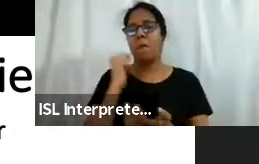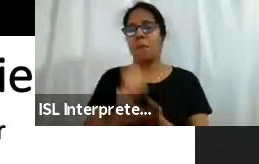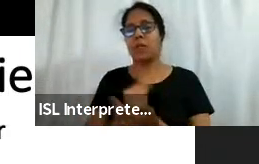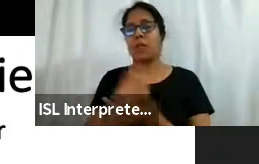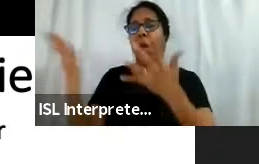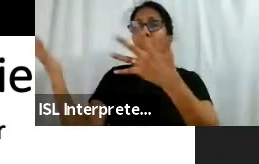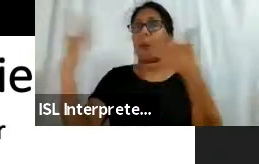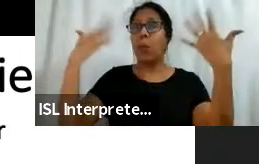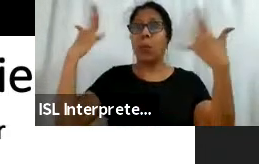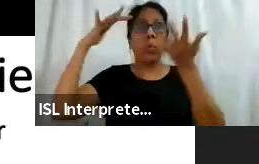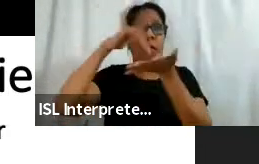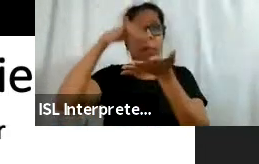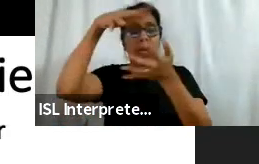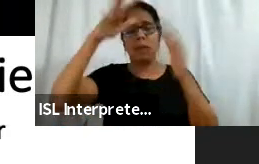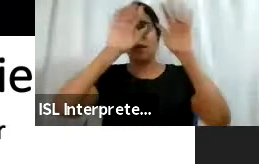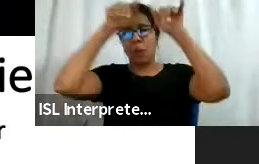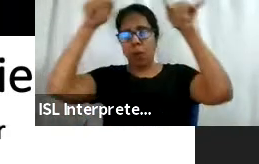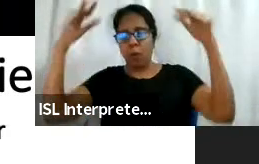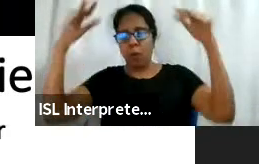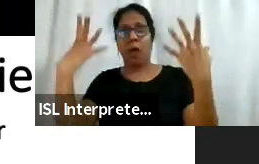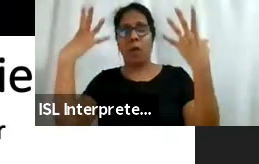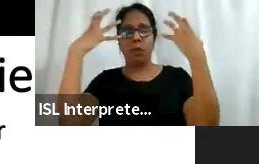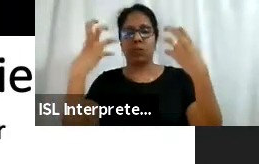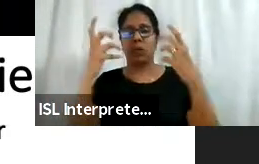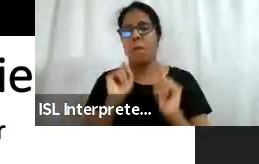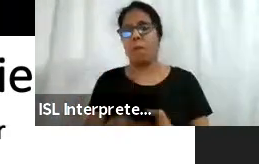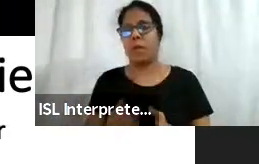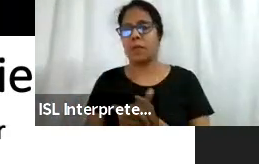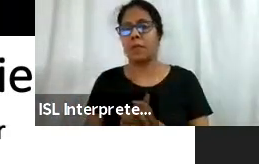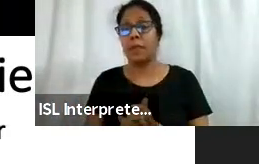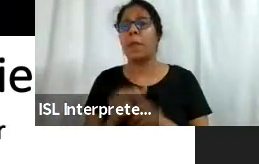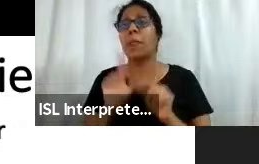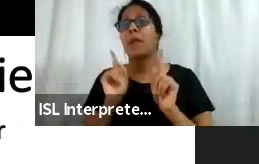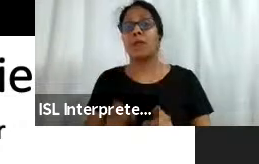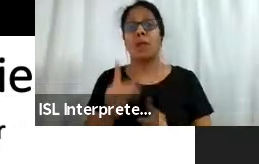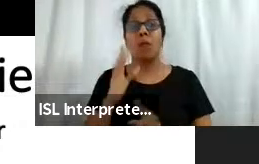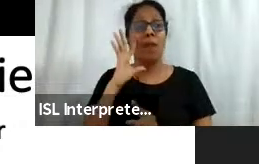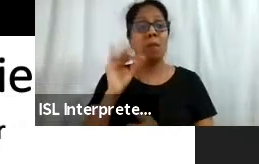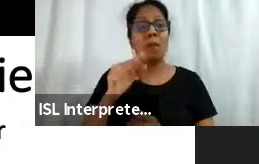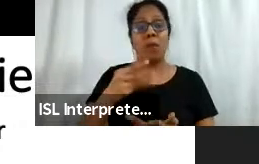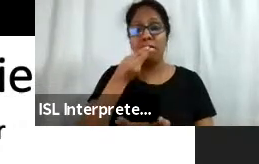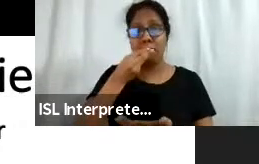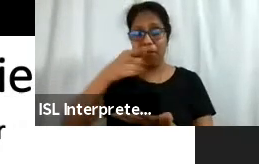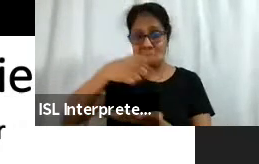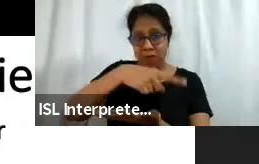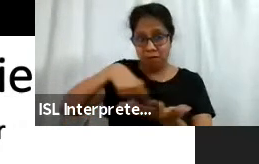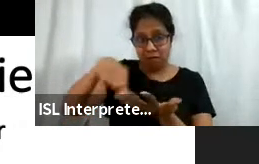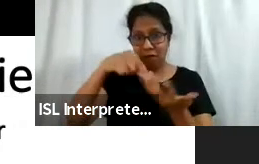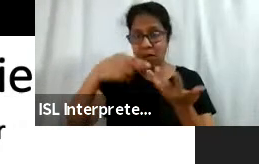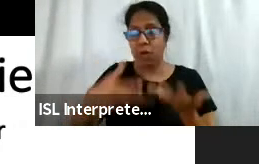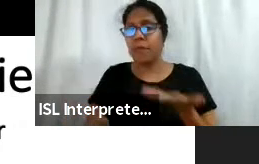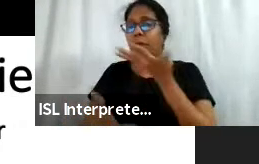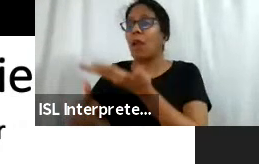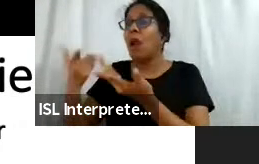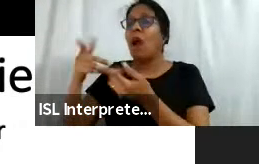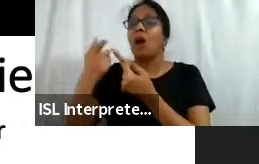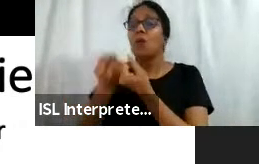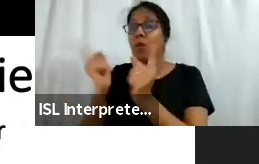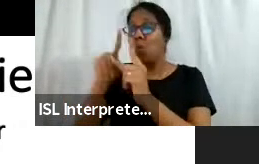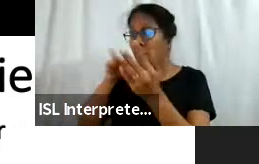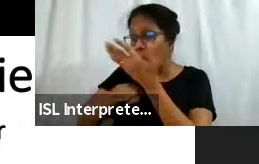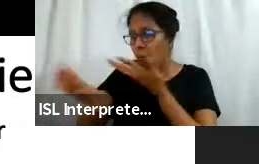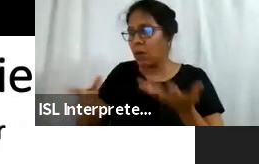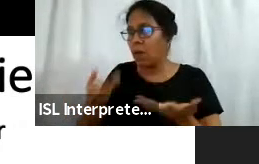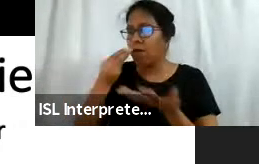Food, ideally, we should not be going inside the patient's room to get. We can always leave the food outside his room